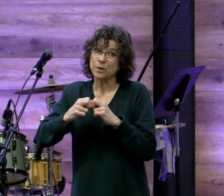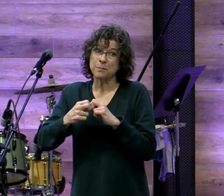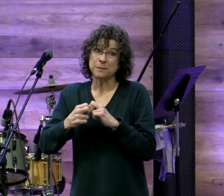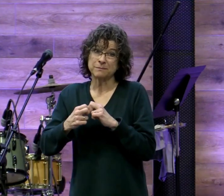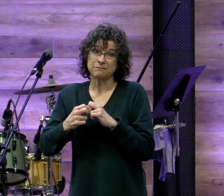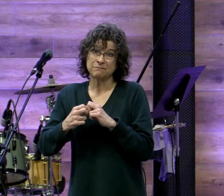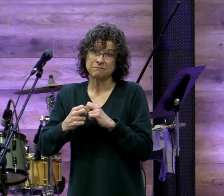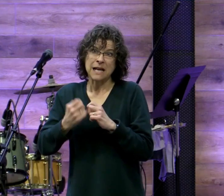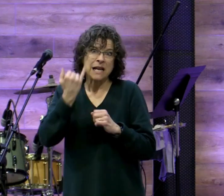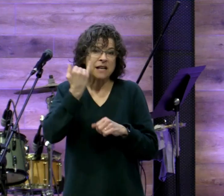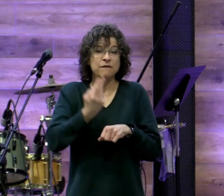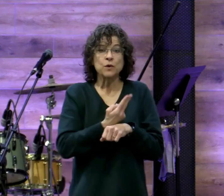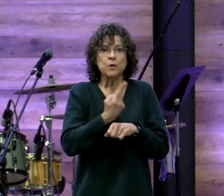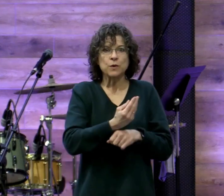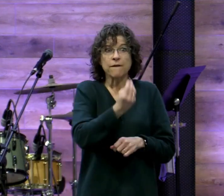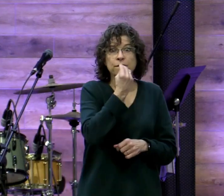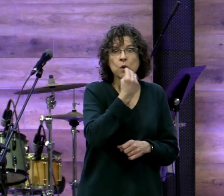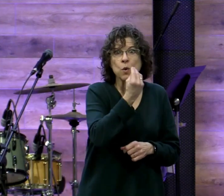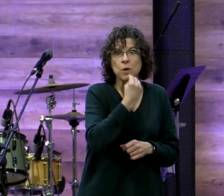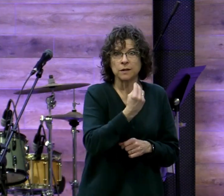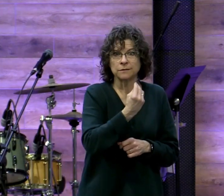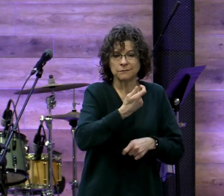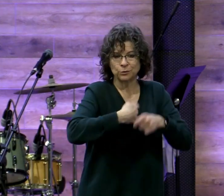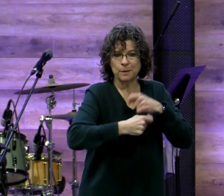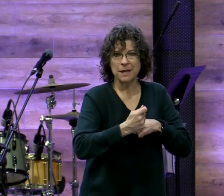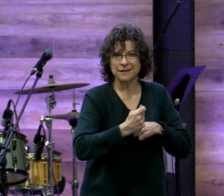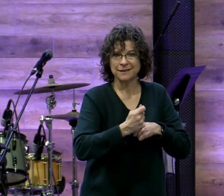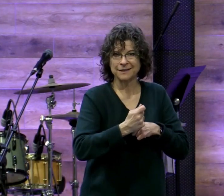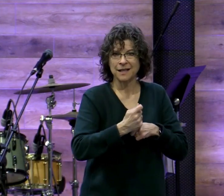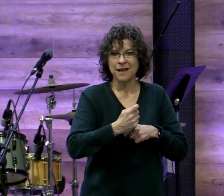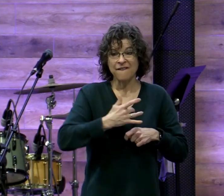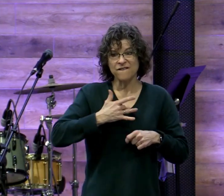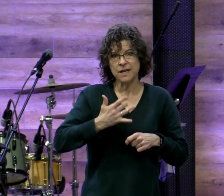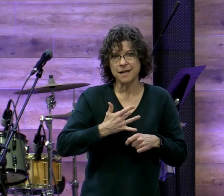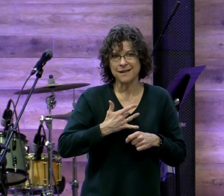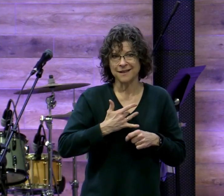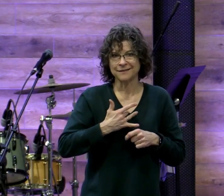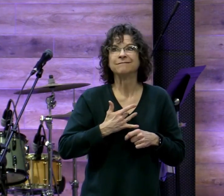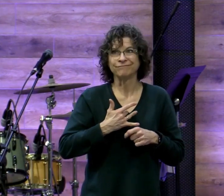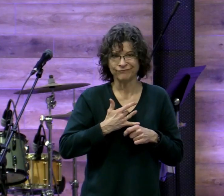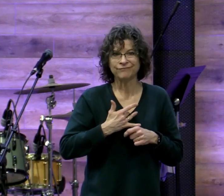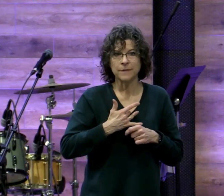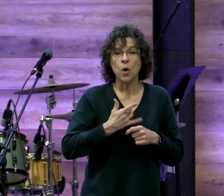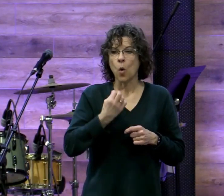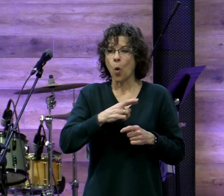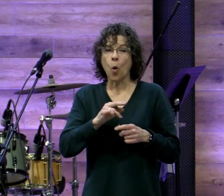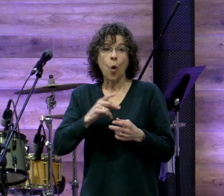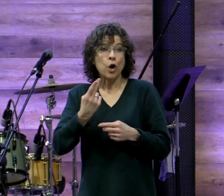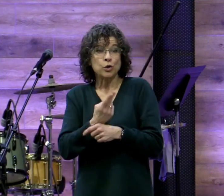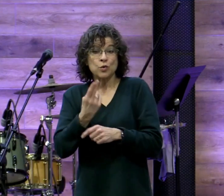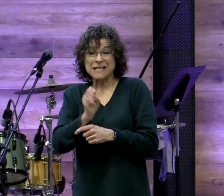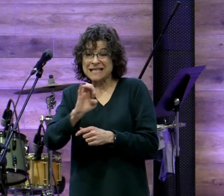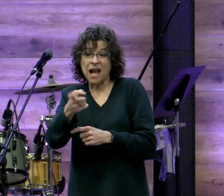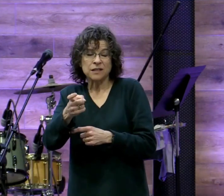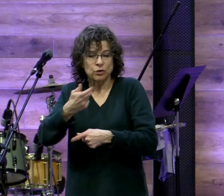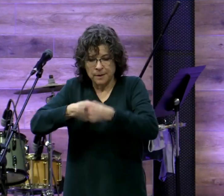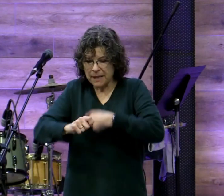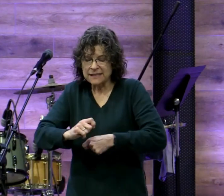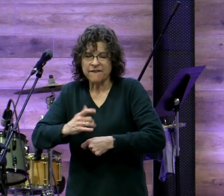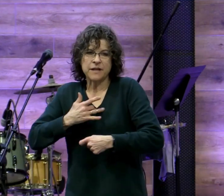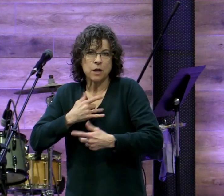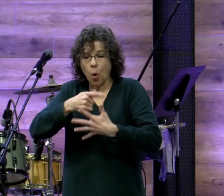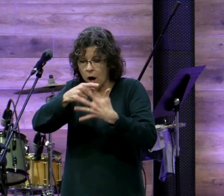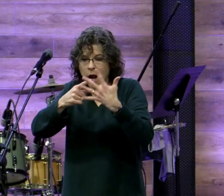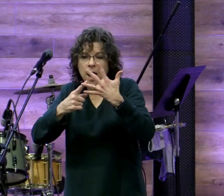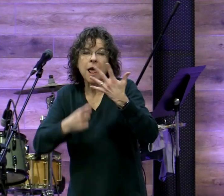stuff. The same can be said for sex. It doesn't mean that we reject all of those things, but it does mean we need to be aware of what's going